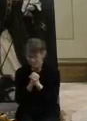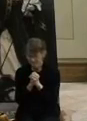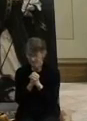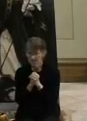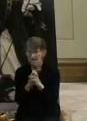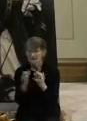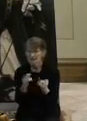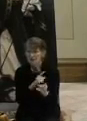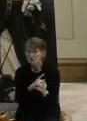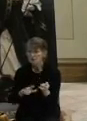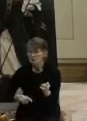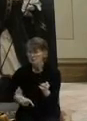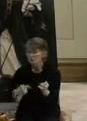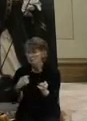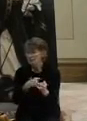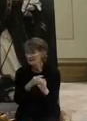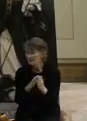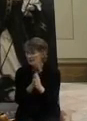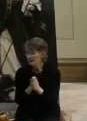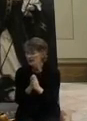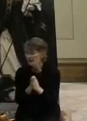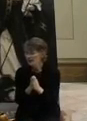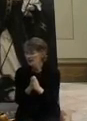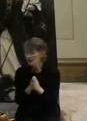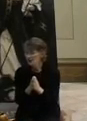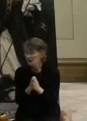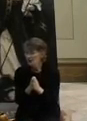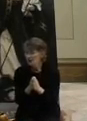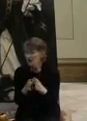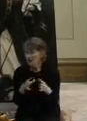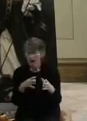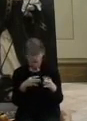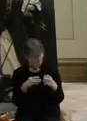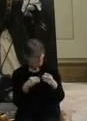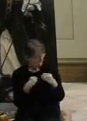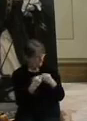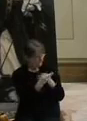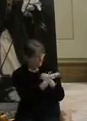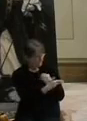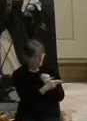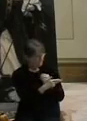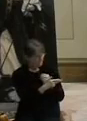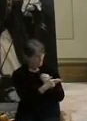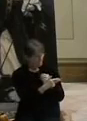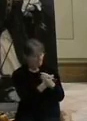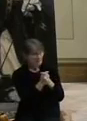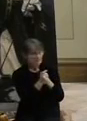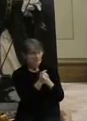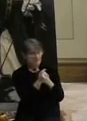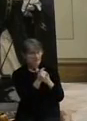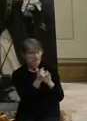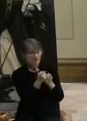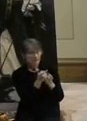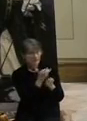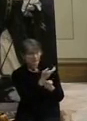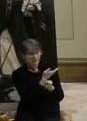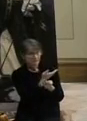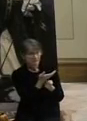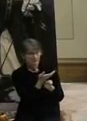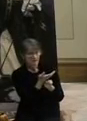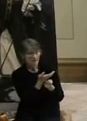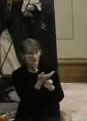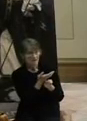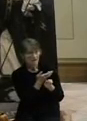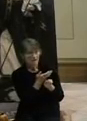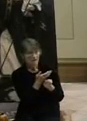Therefore, Lord Father, we pray, graciously accept this oblation of our service,